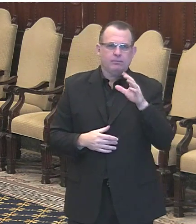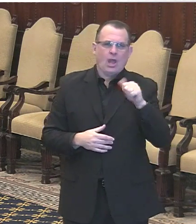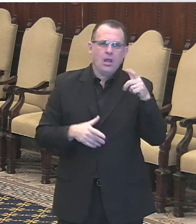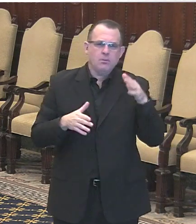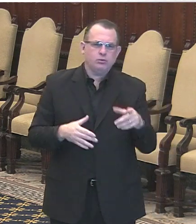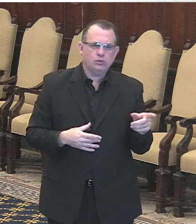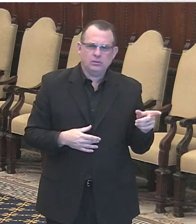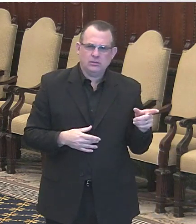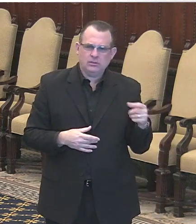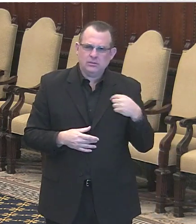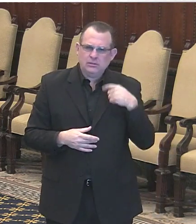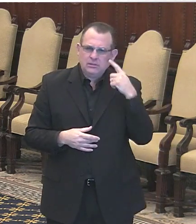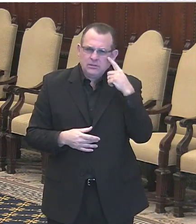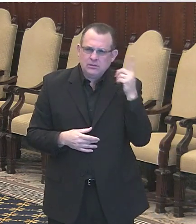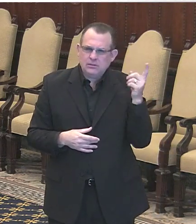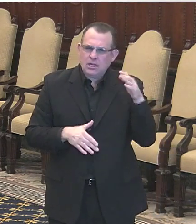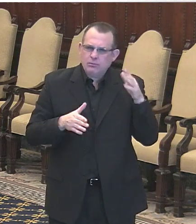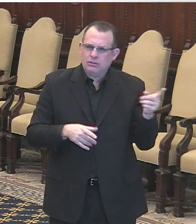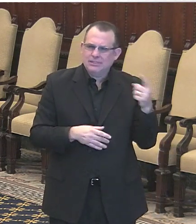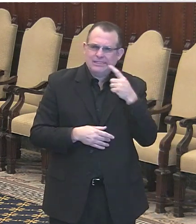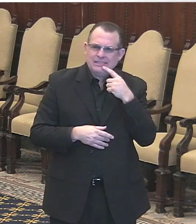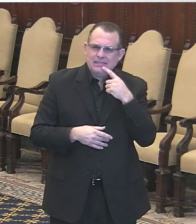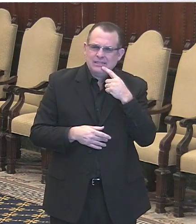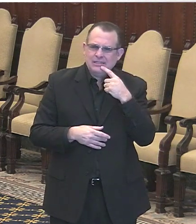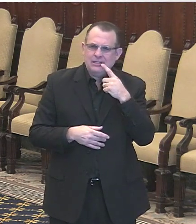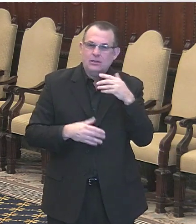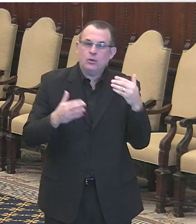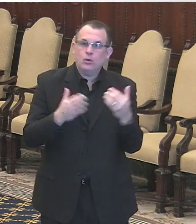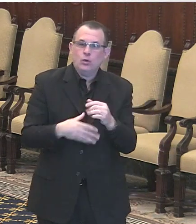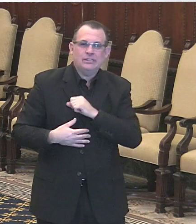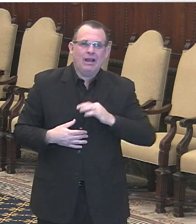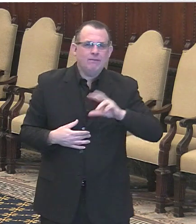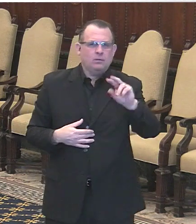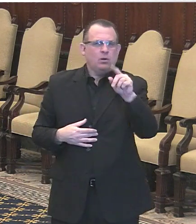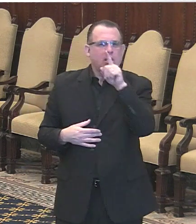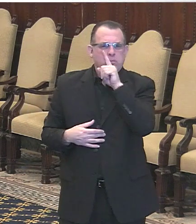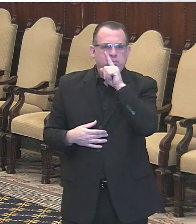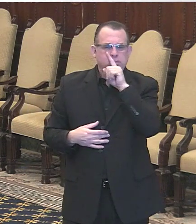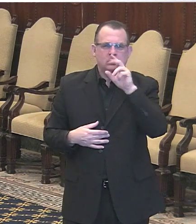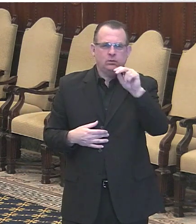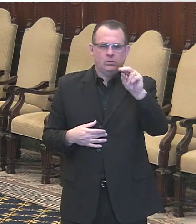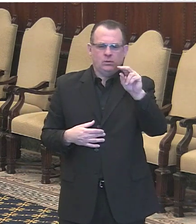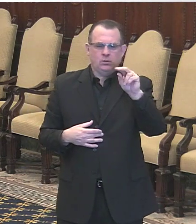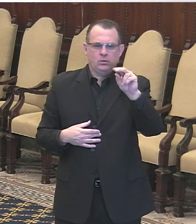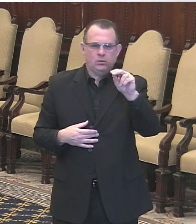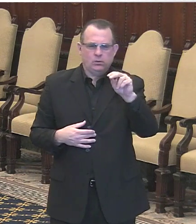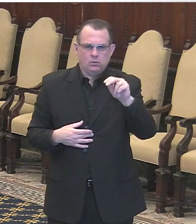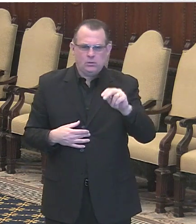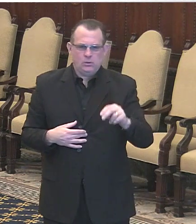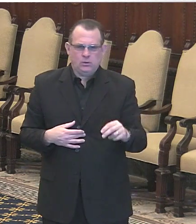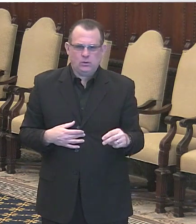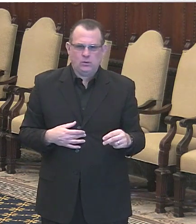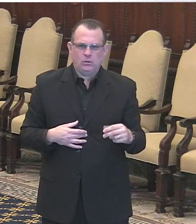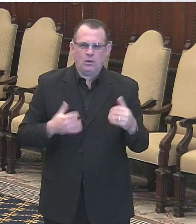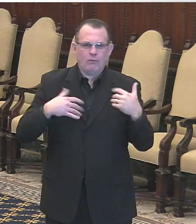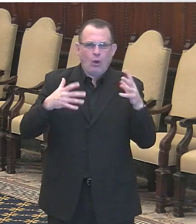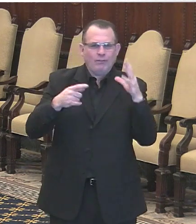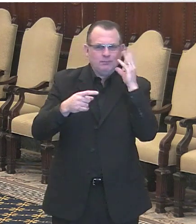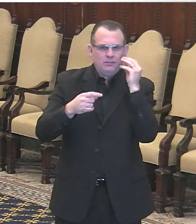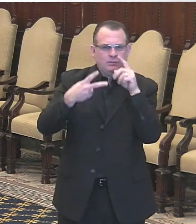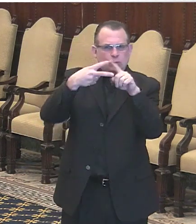staff. Chris was my deputy managing director for policy, and Sarah is a deputy finance director. They're working